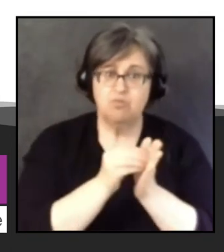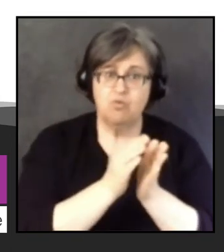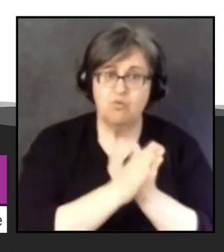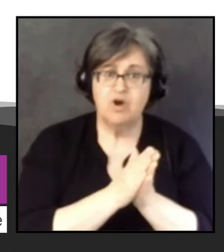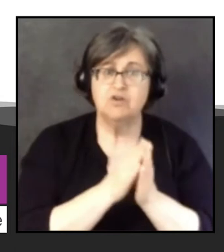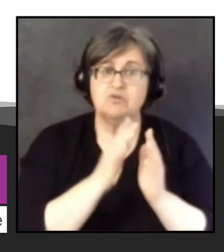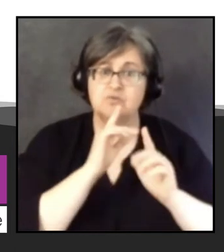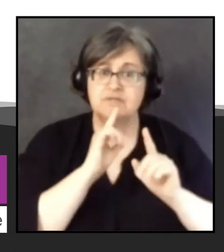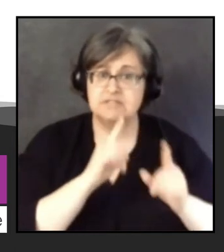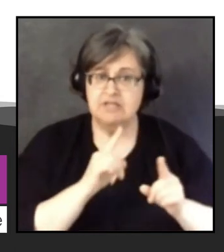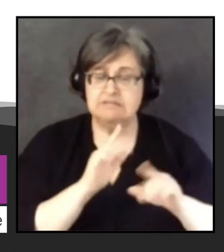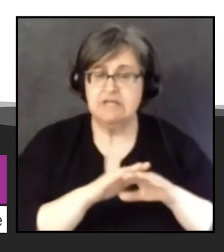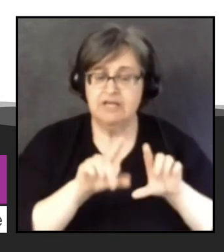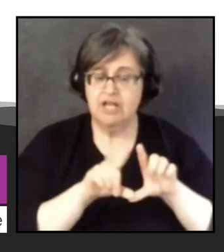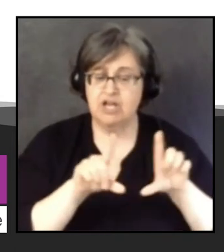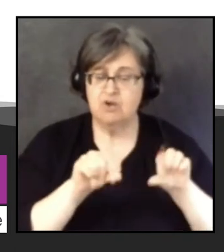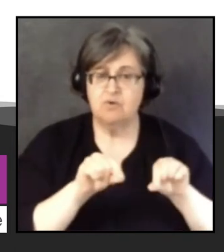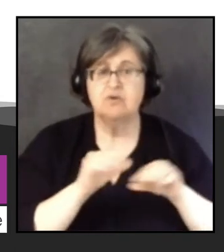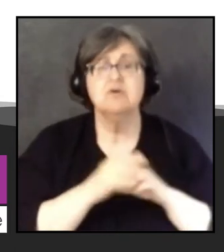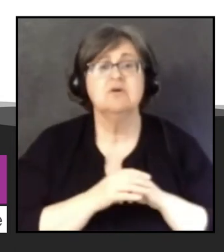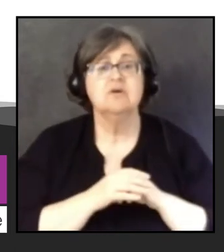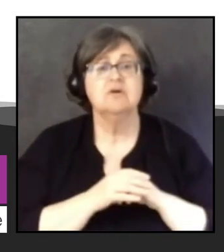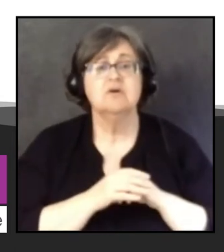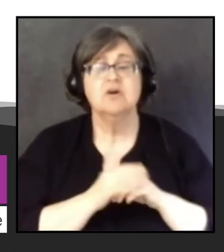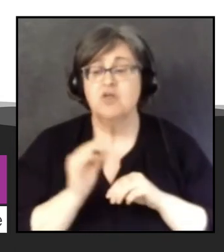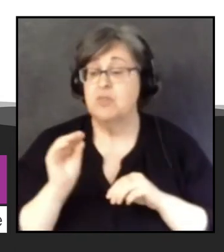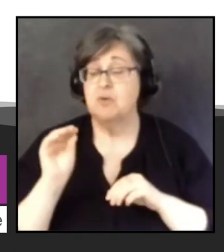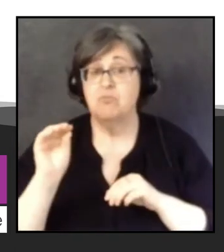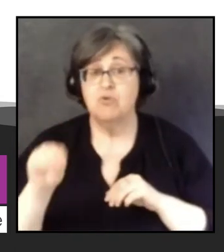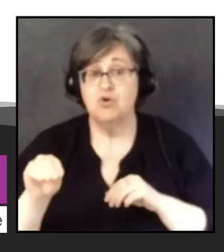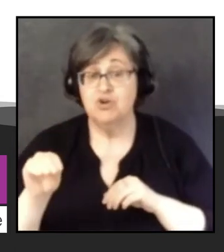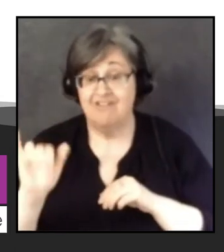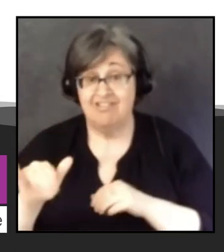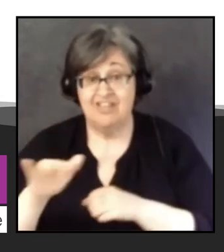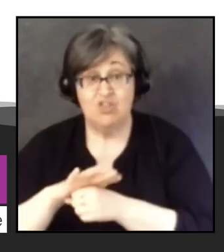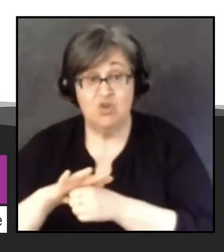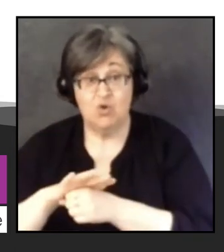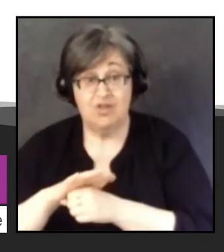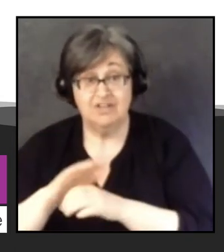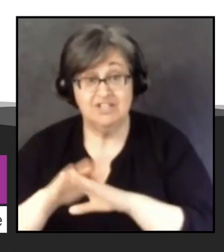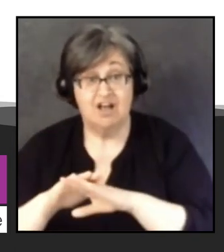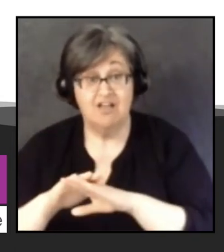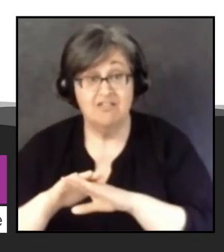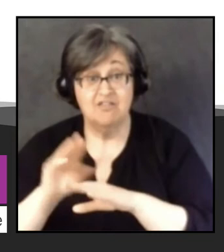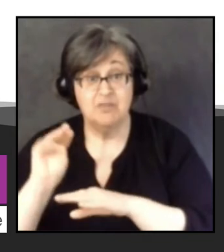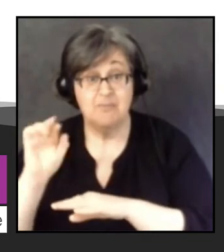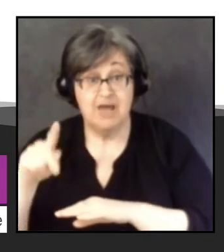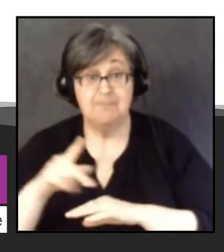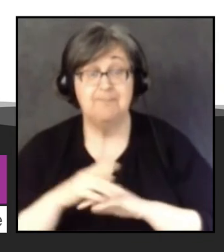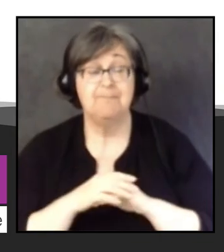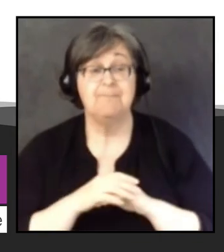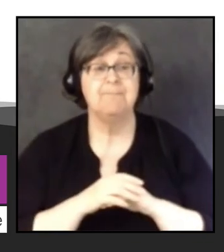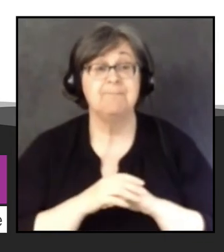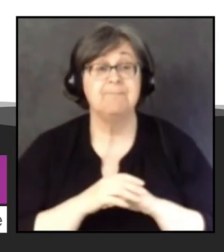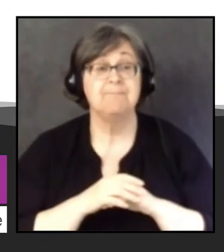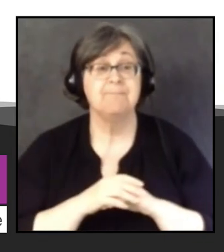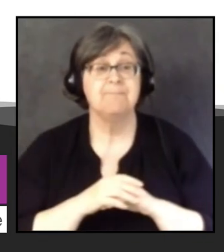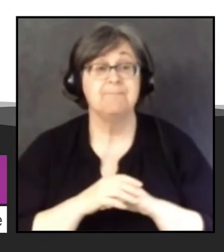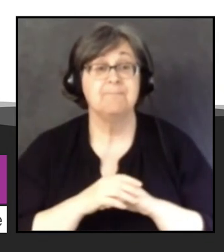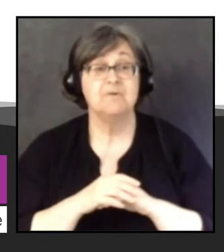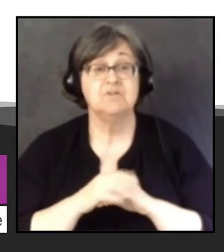on a post-it, they placed them at the site of this location on the map. Next slide,